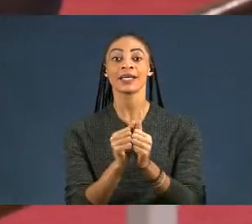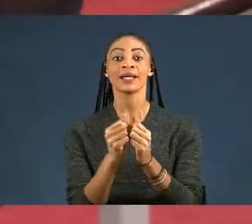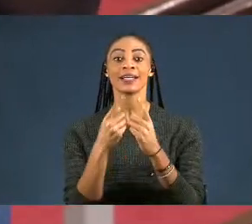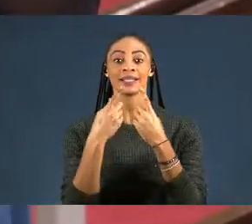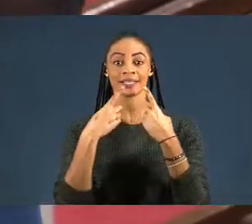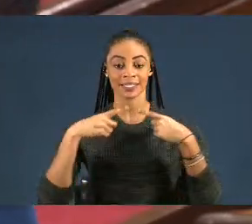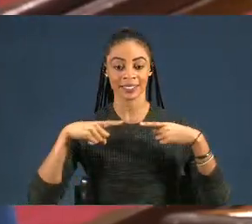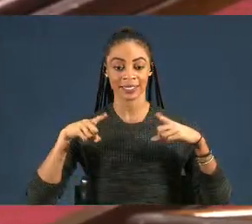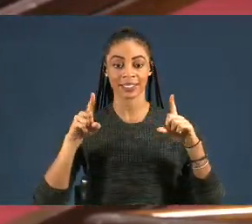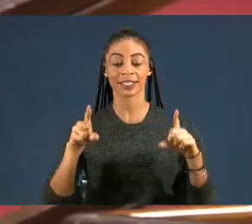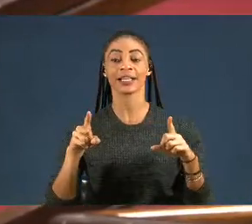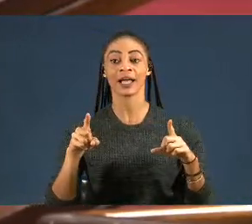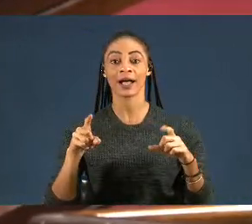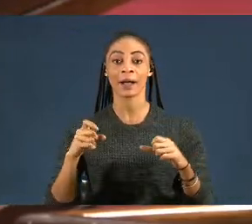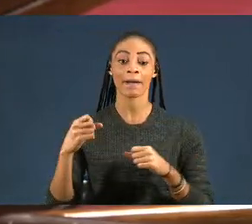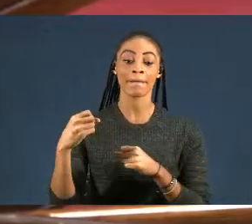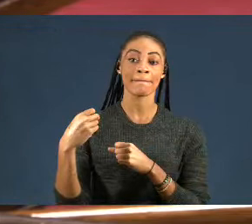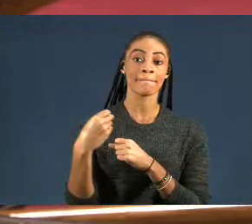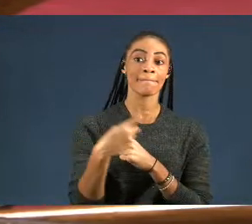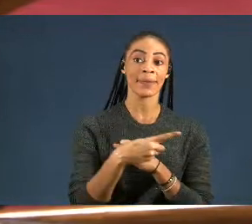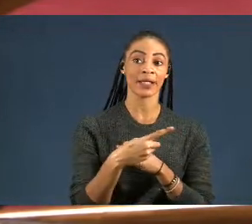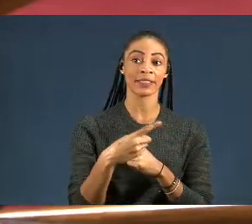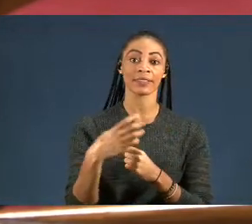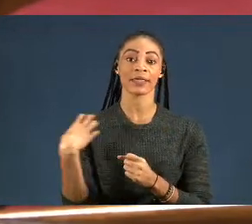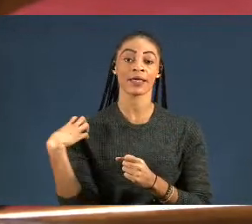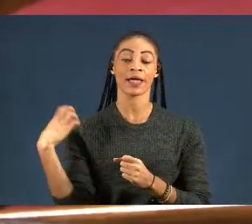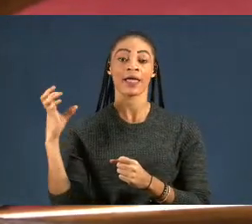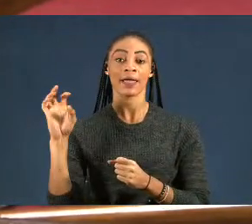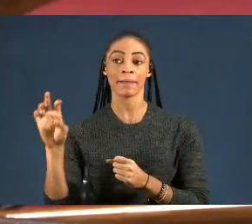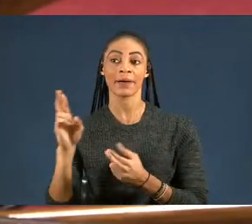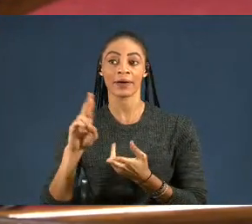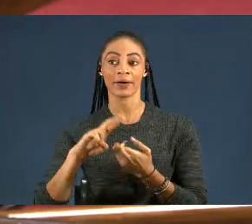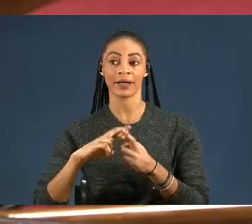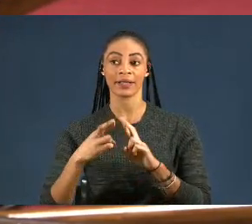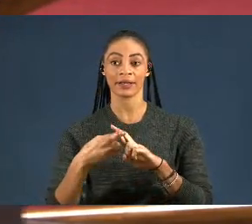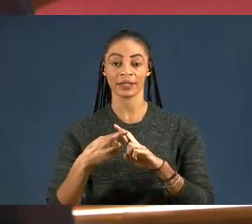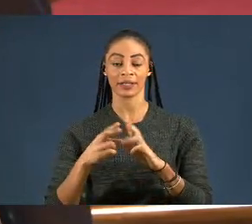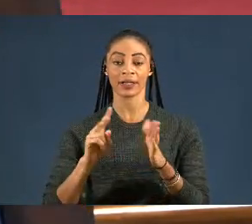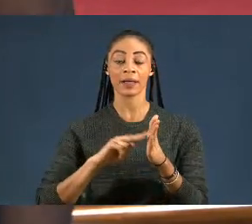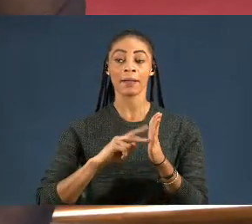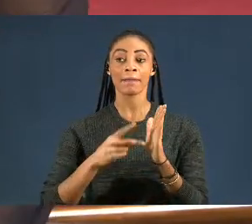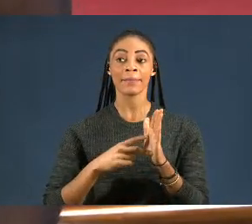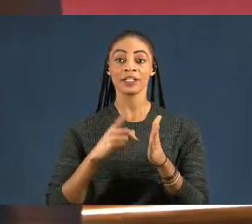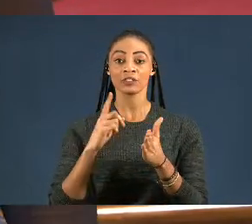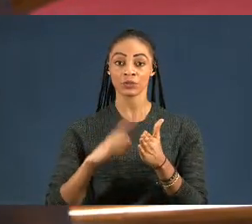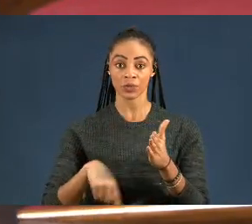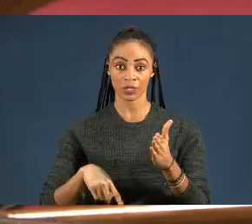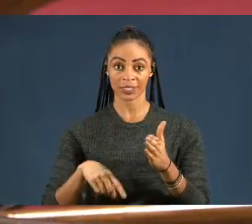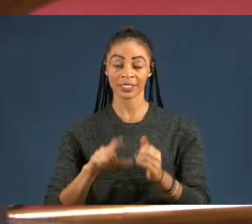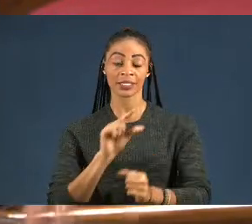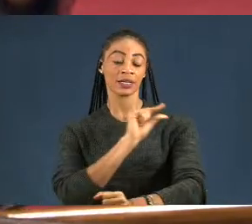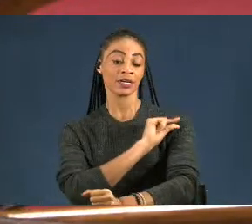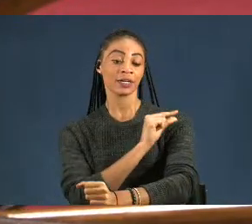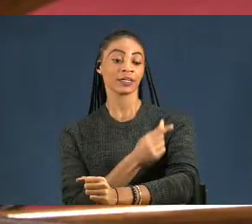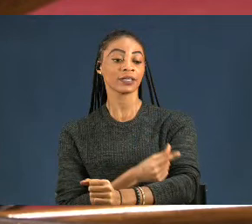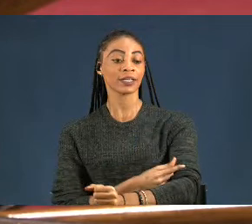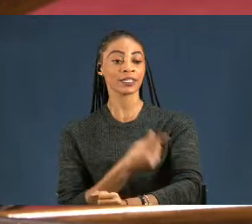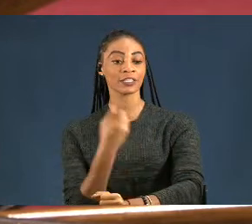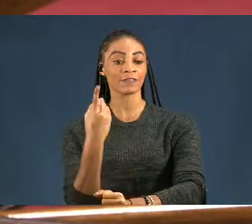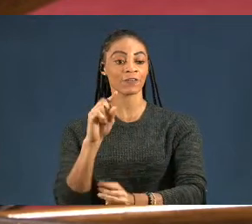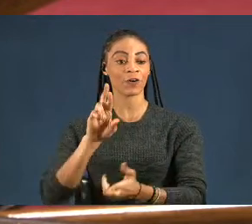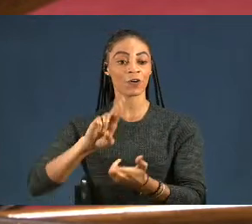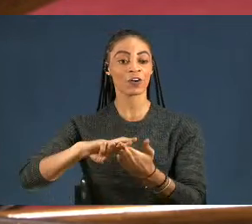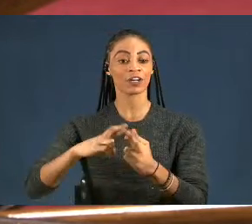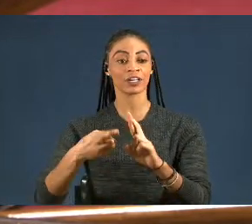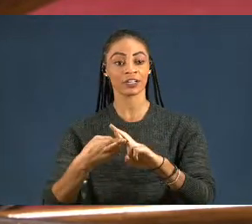the month of empowered relationships, it means there is a grace for relationships. It means there is a